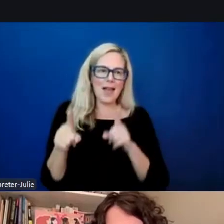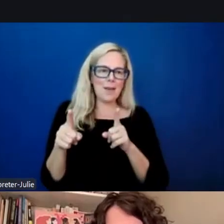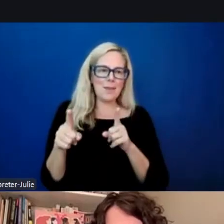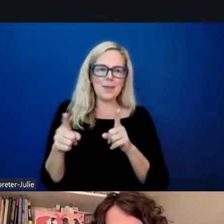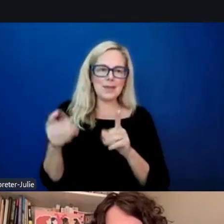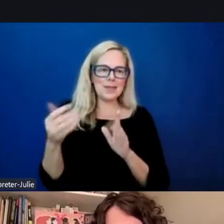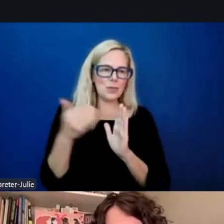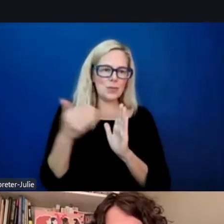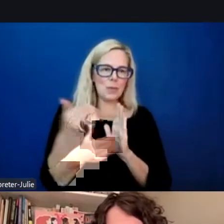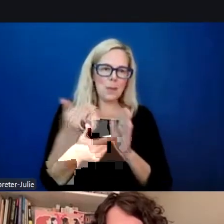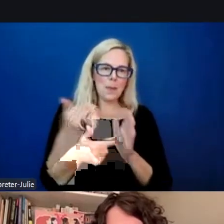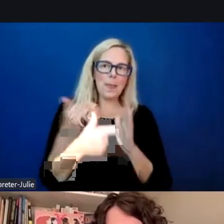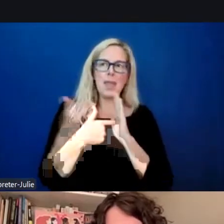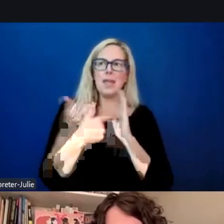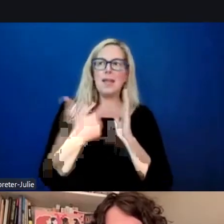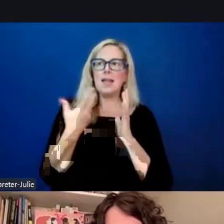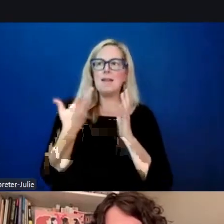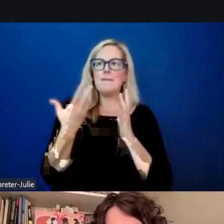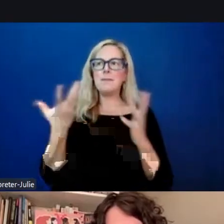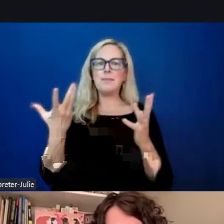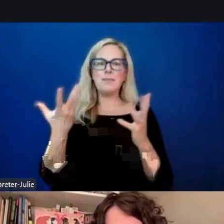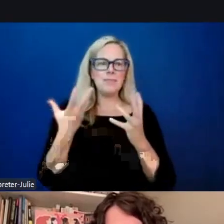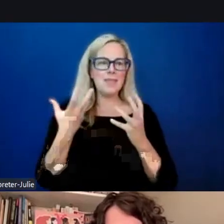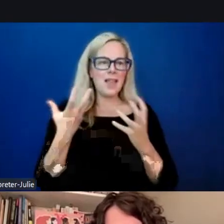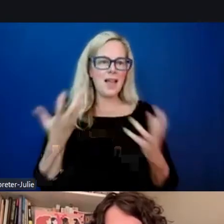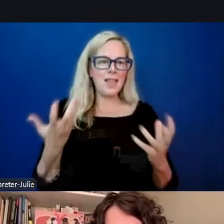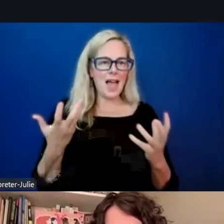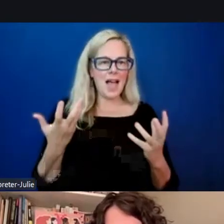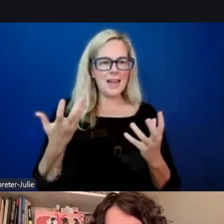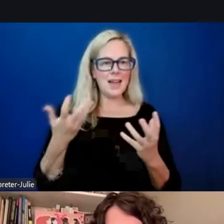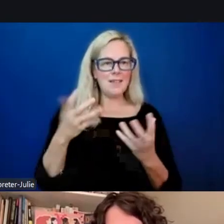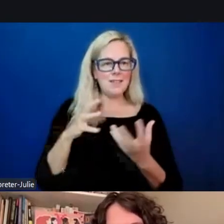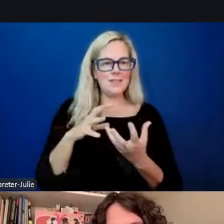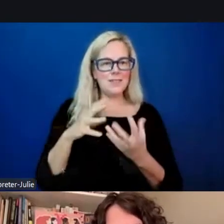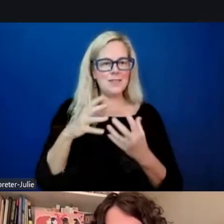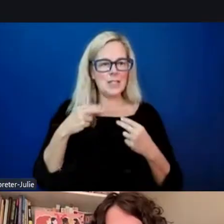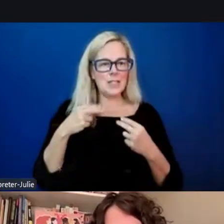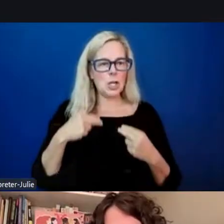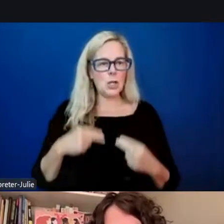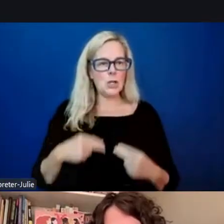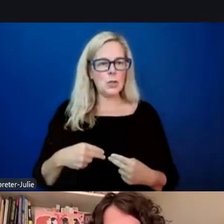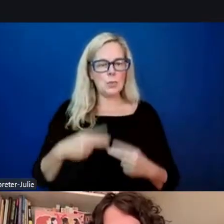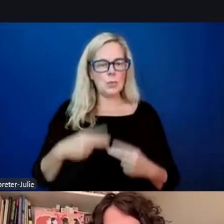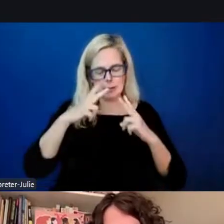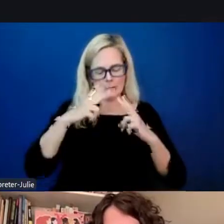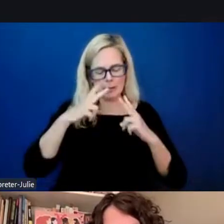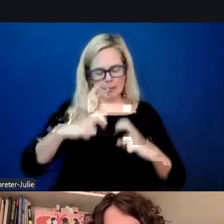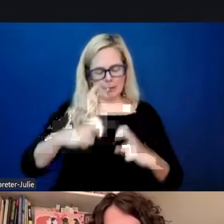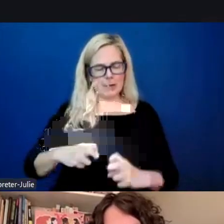of reflexivity, I think, as a human.